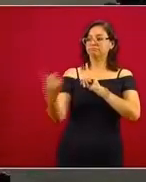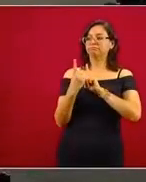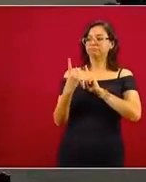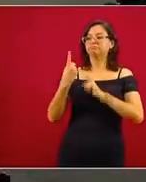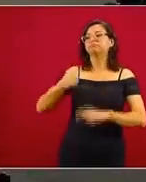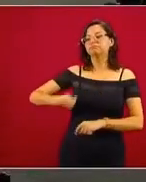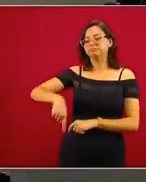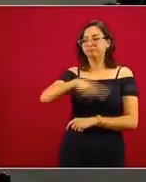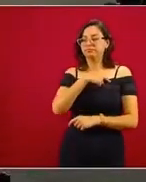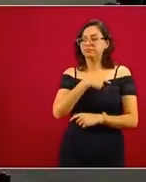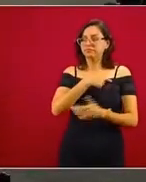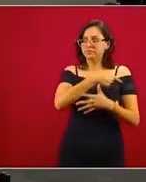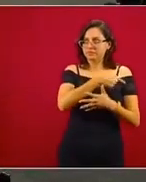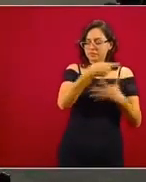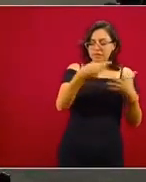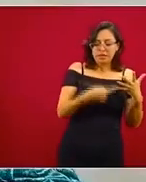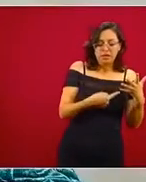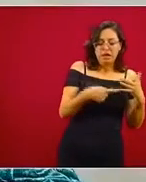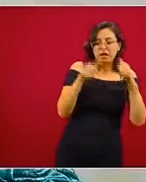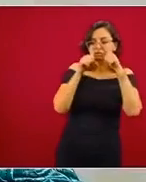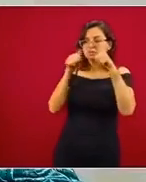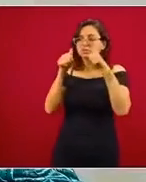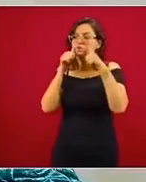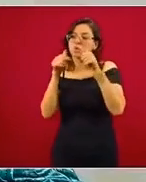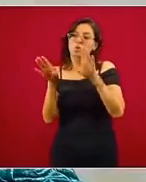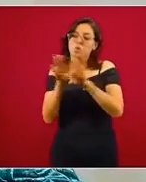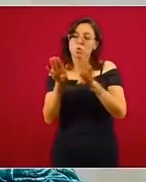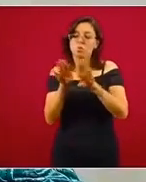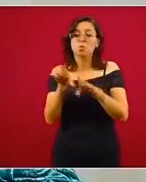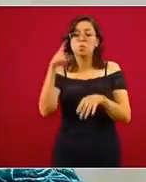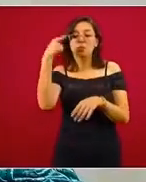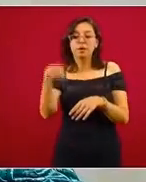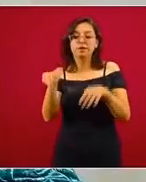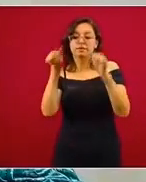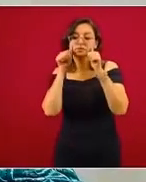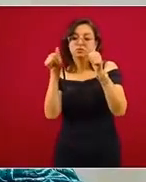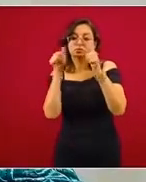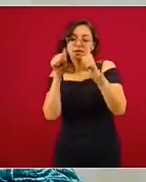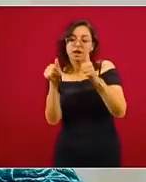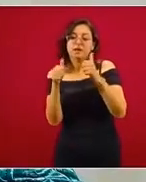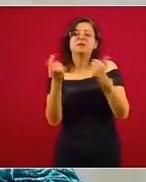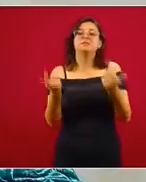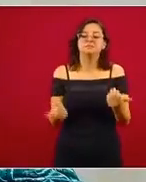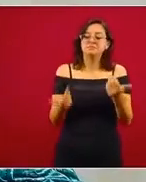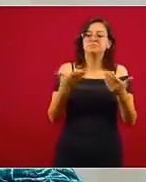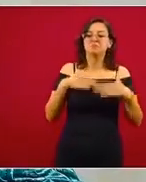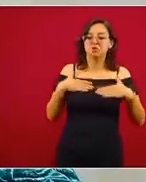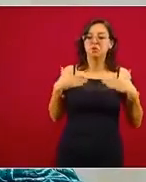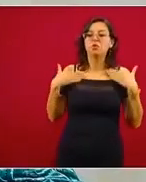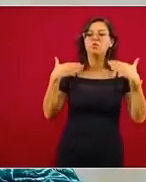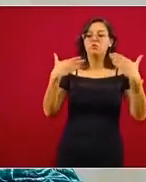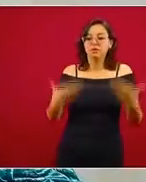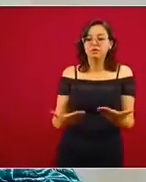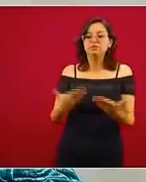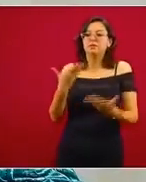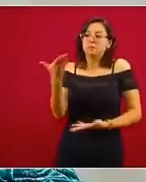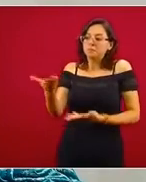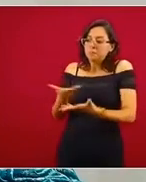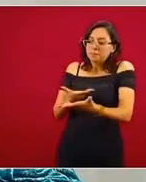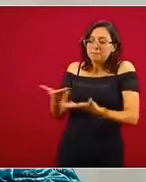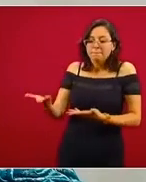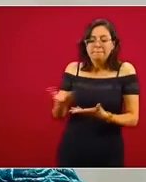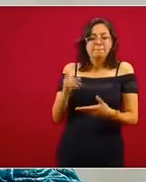they're calm. So, depending on how someone comes, how they approach us, that's